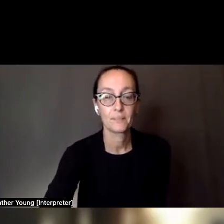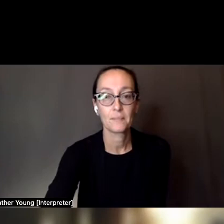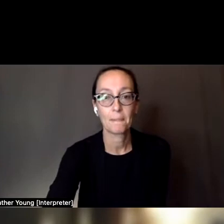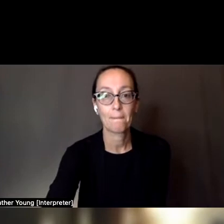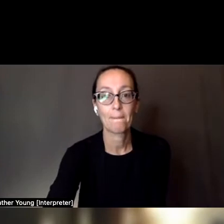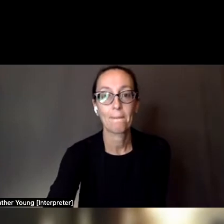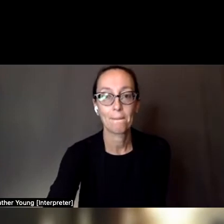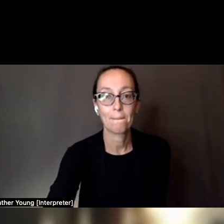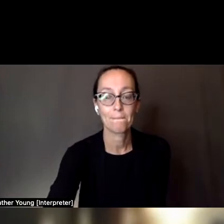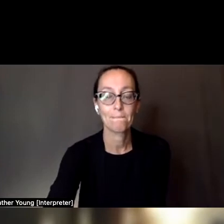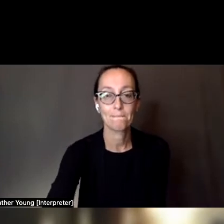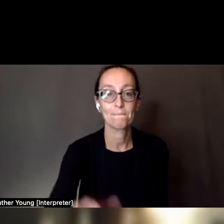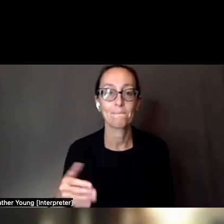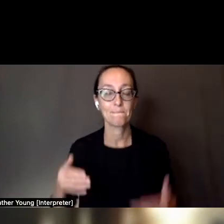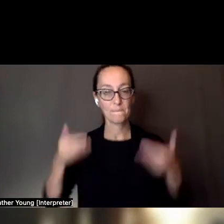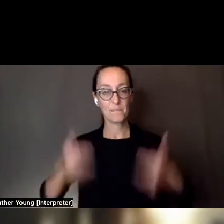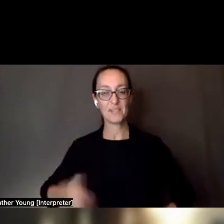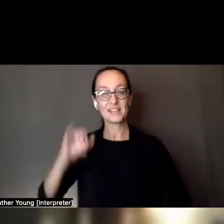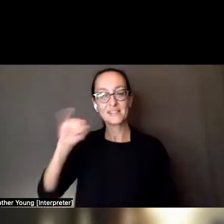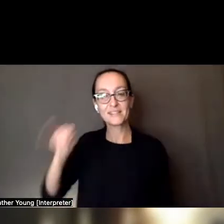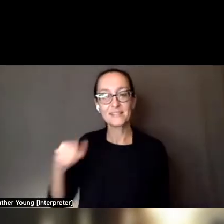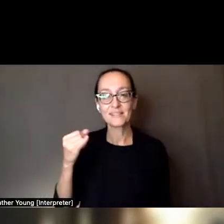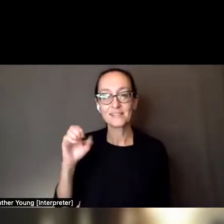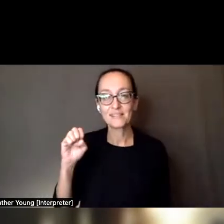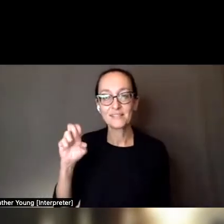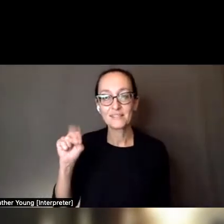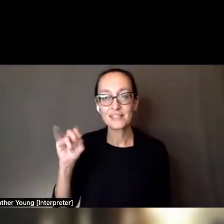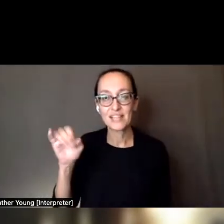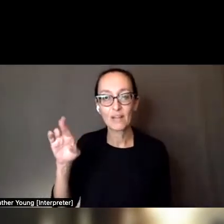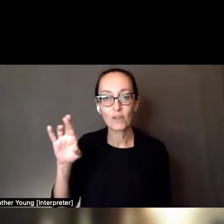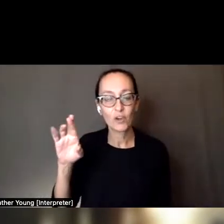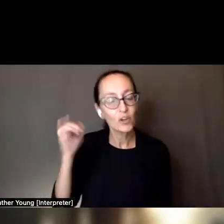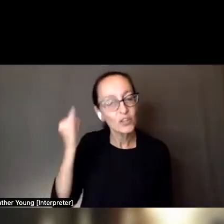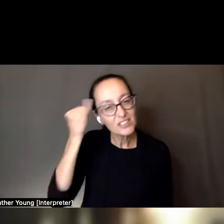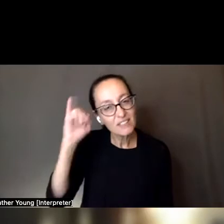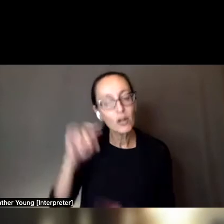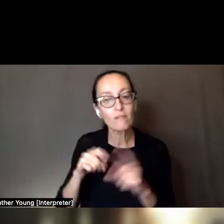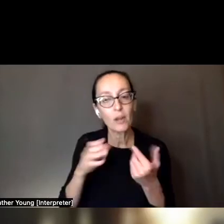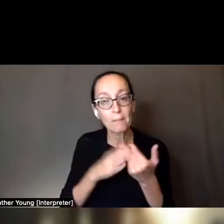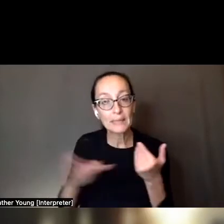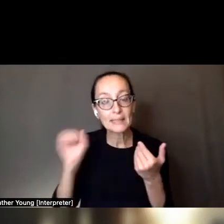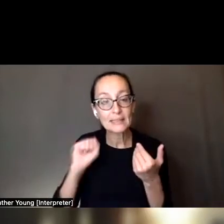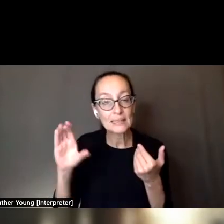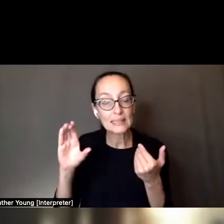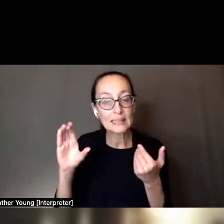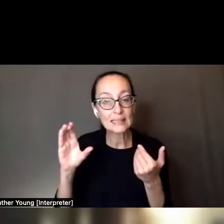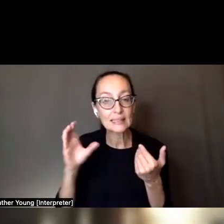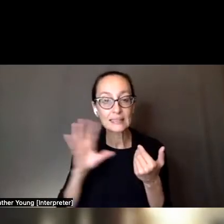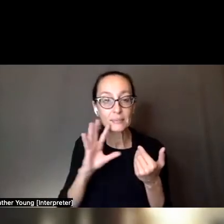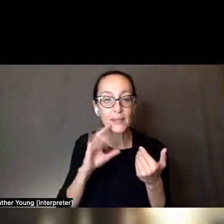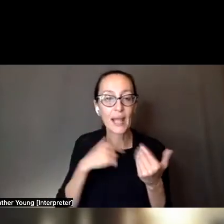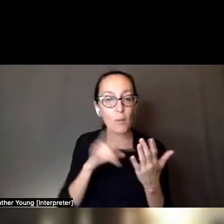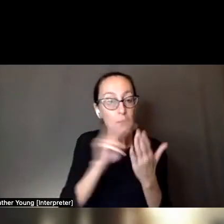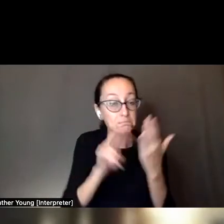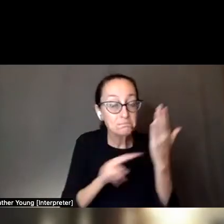Hi, this is Jennifer with Beginning speaking. I'm going to take a moment and turn our attendees